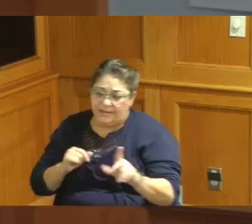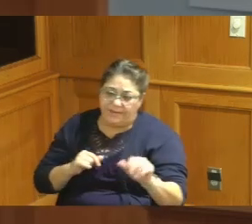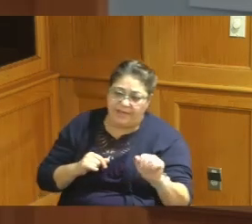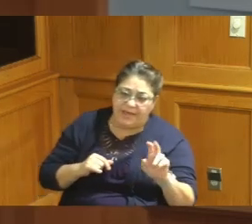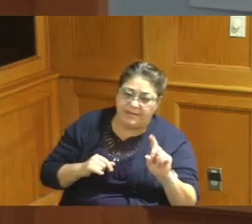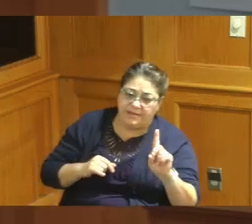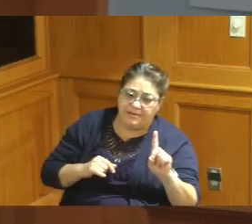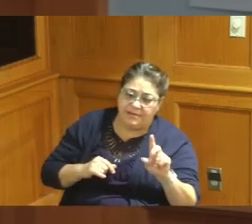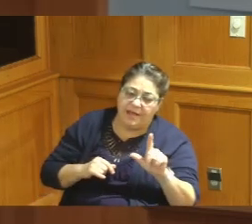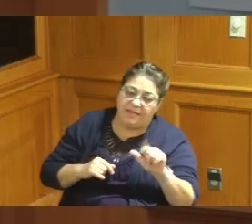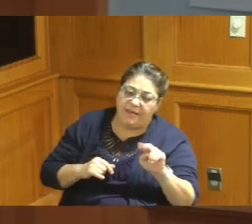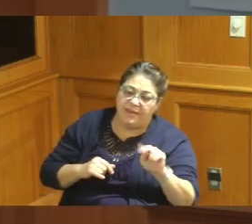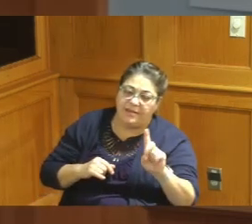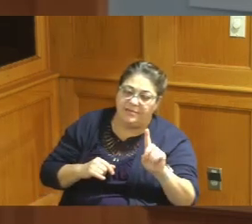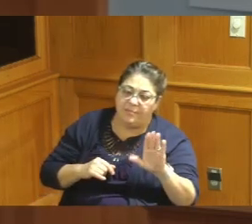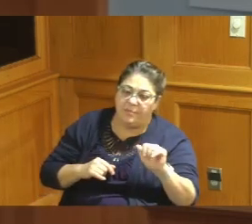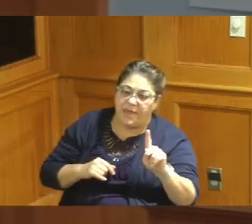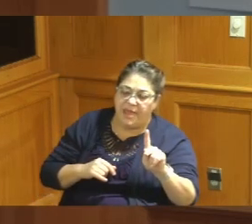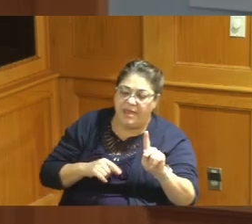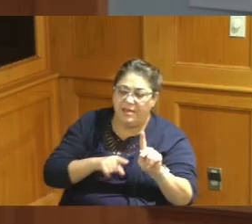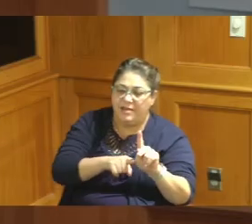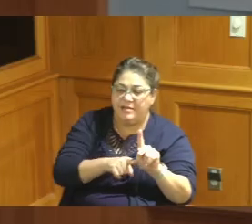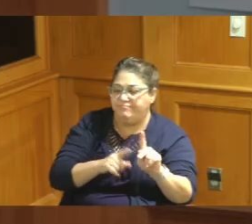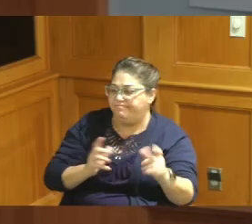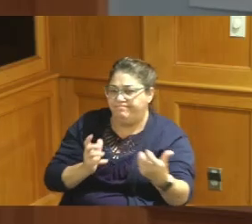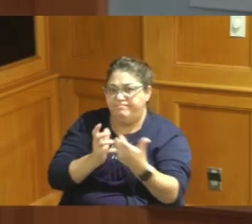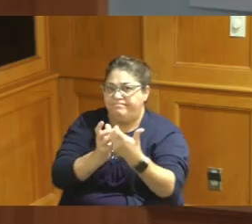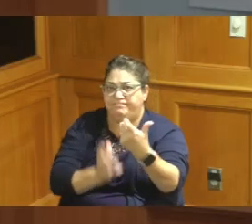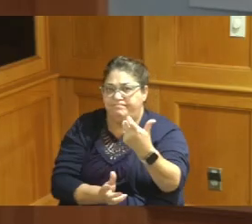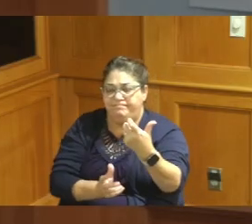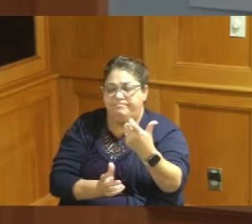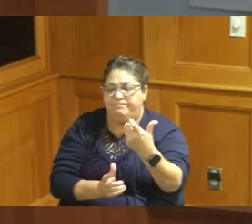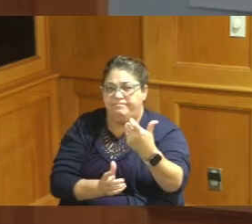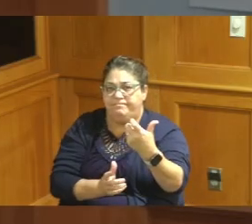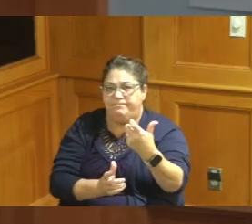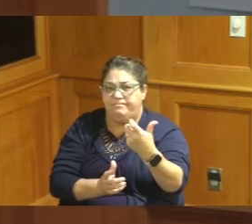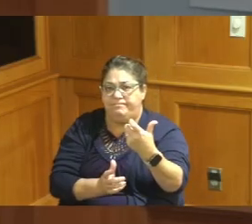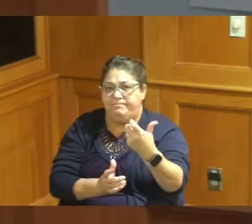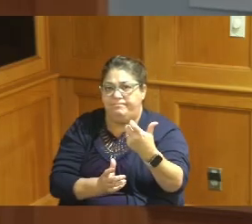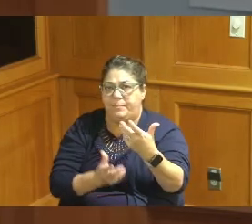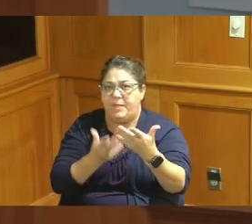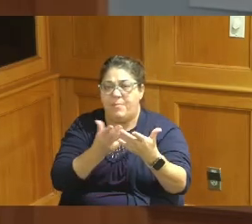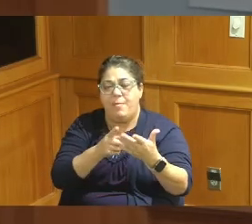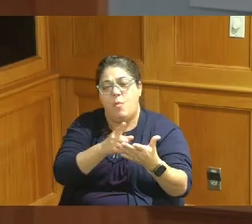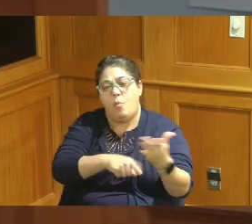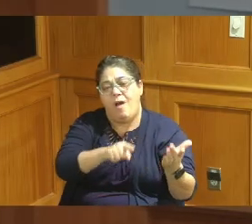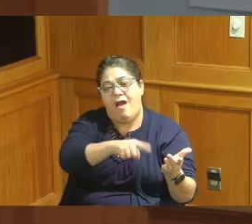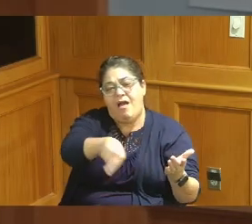that there hasn't been a match between the land that perhaps the